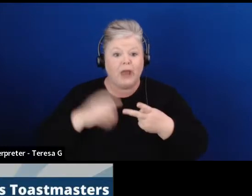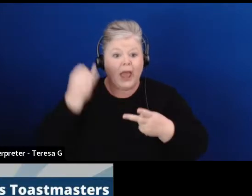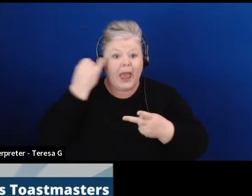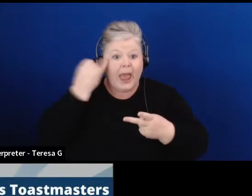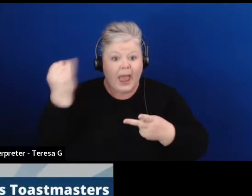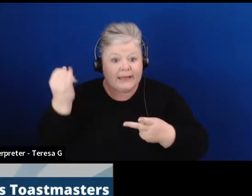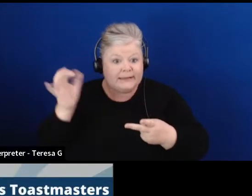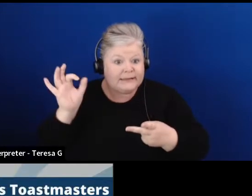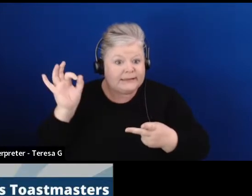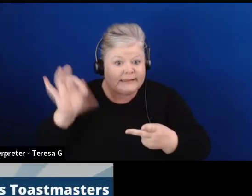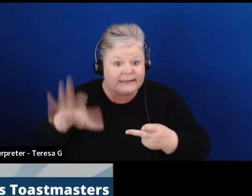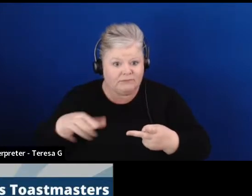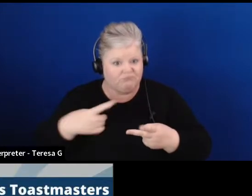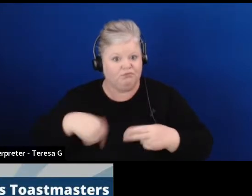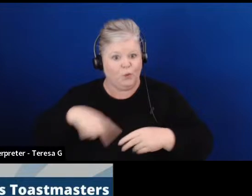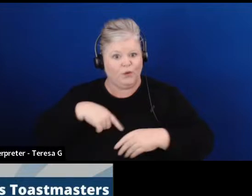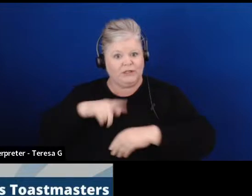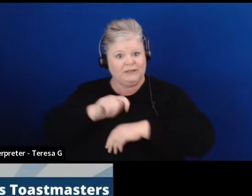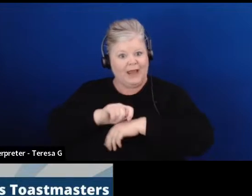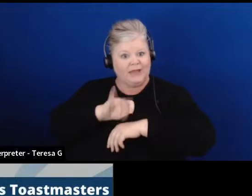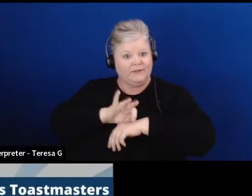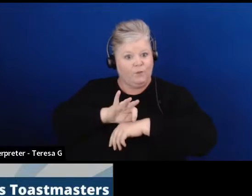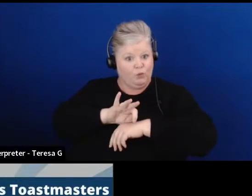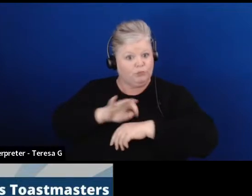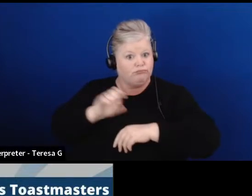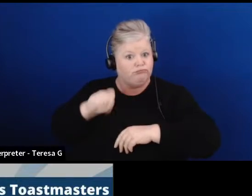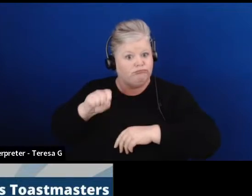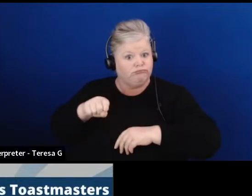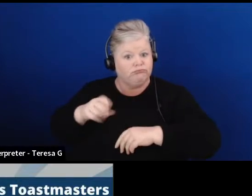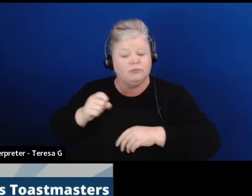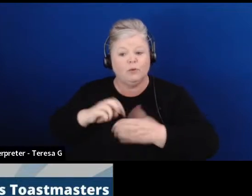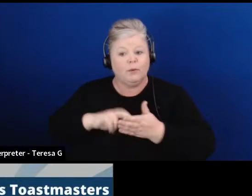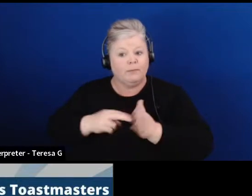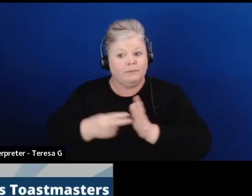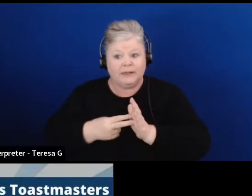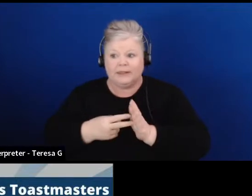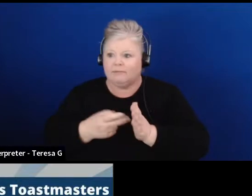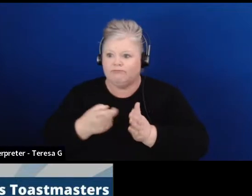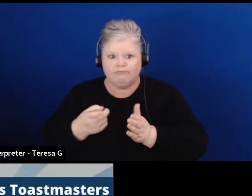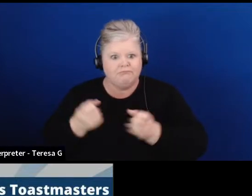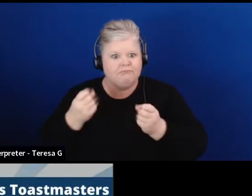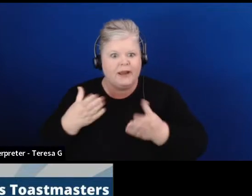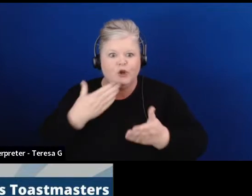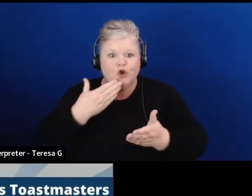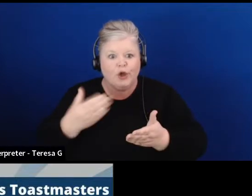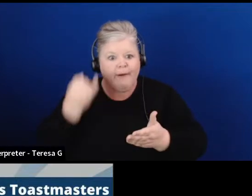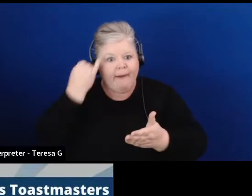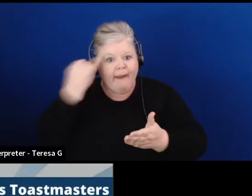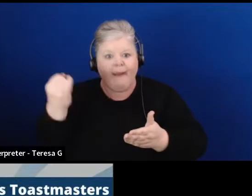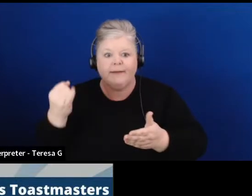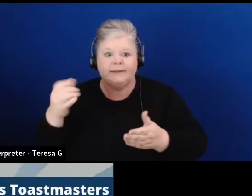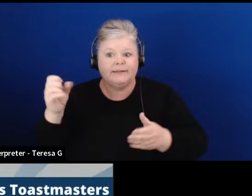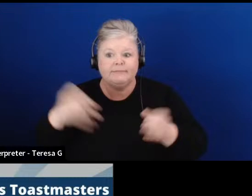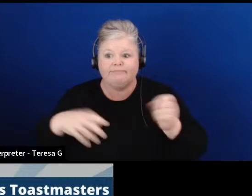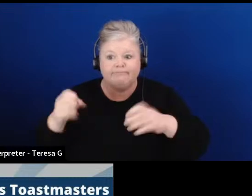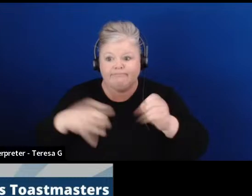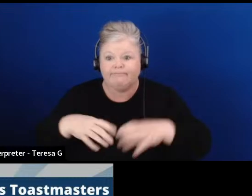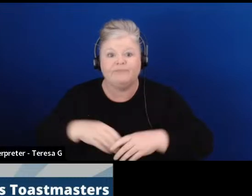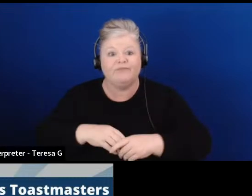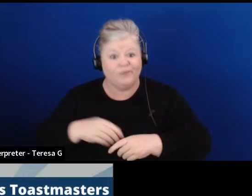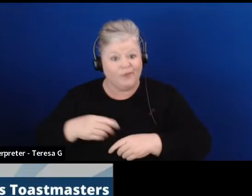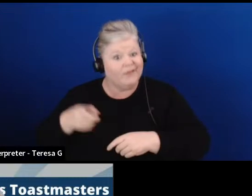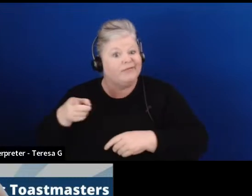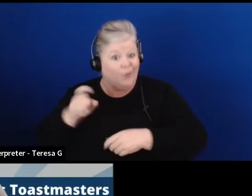are a task force after all, you've contributed so many things. I just want to remind, the task force worked on the